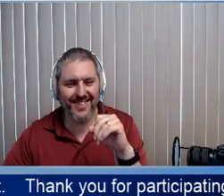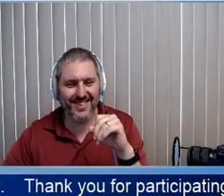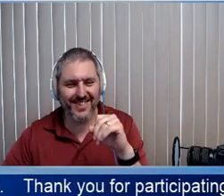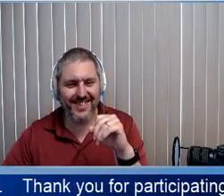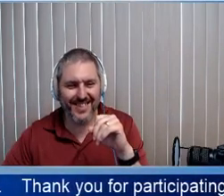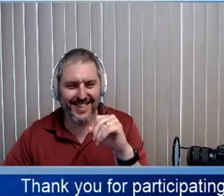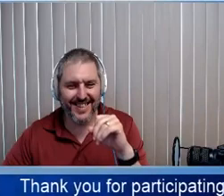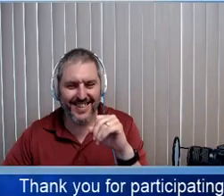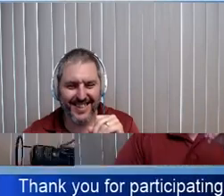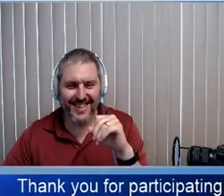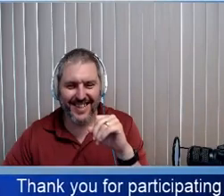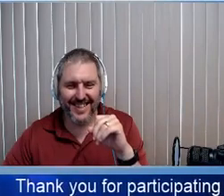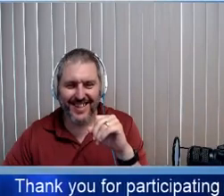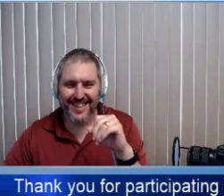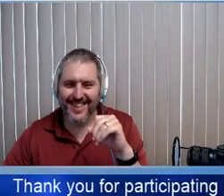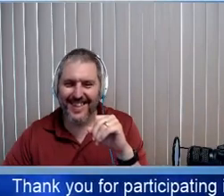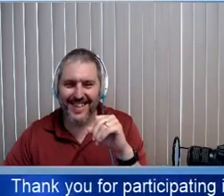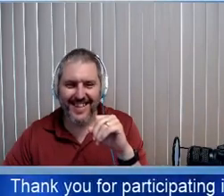People just,